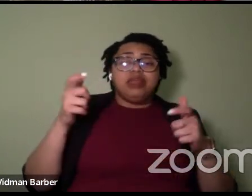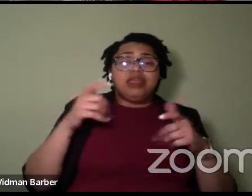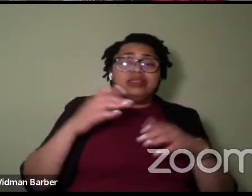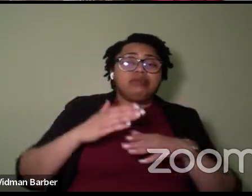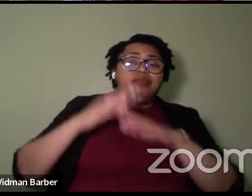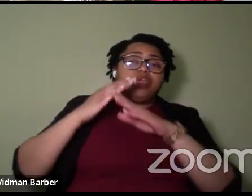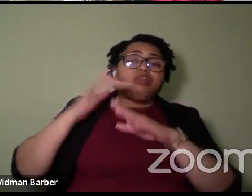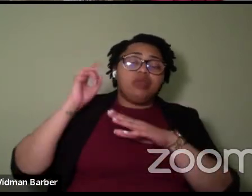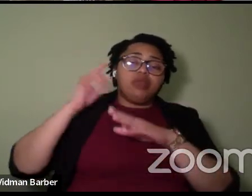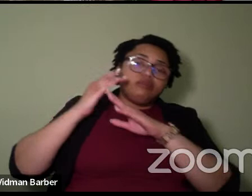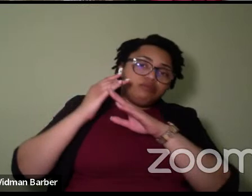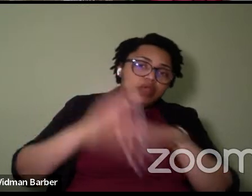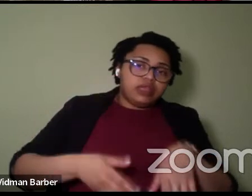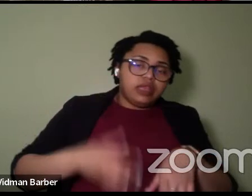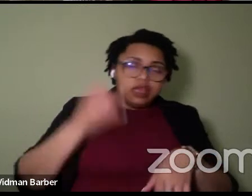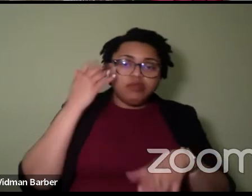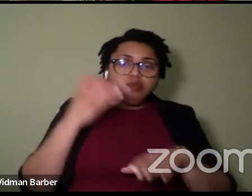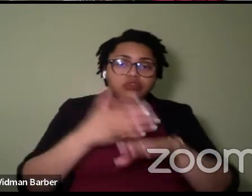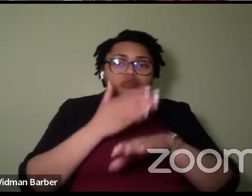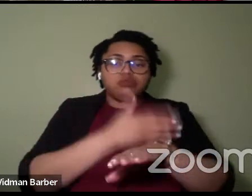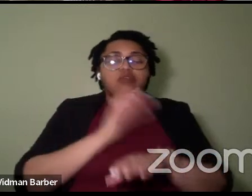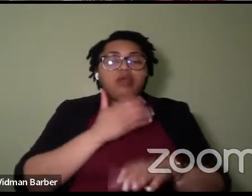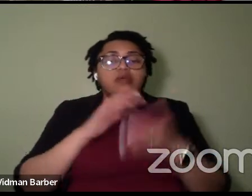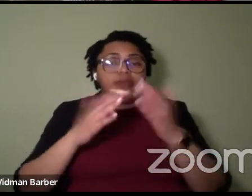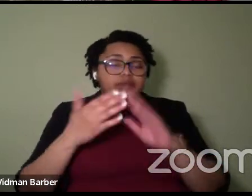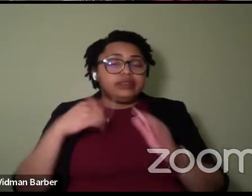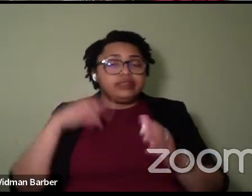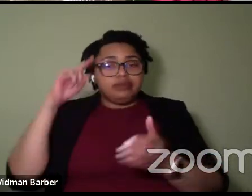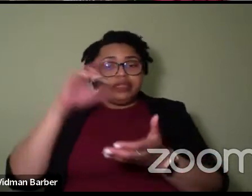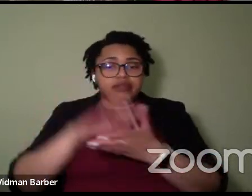improve our communities, I believe.